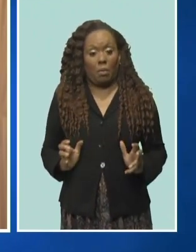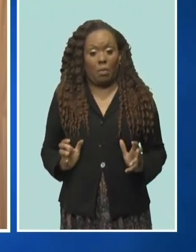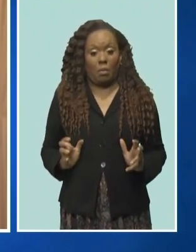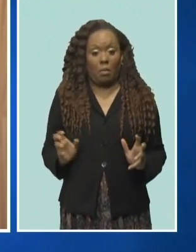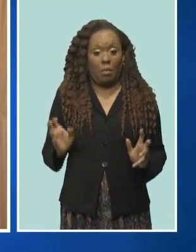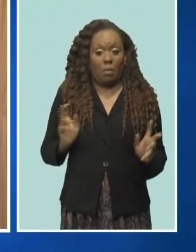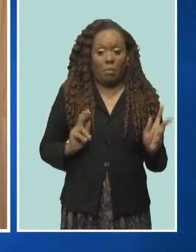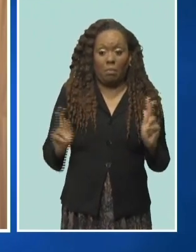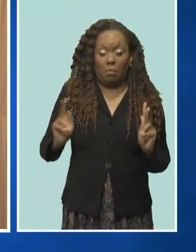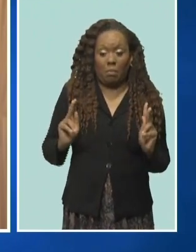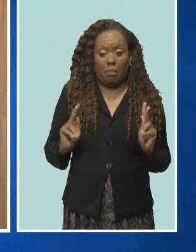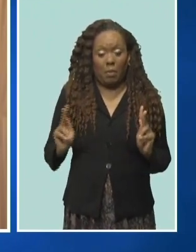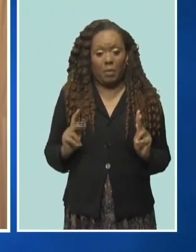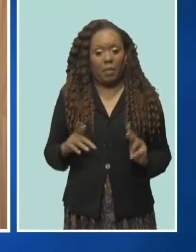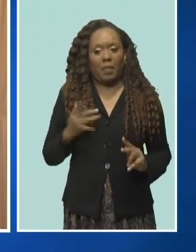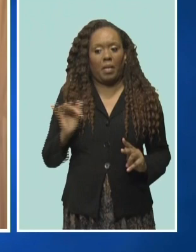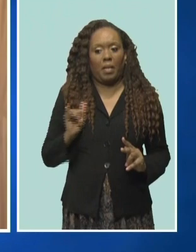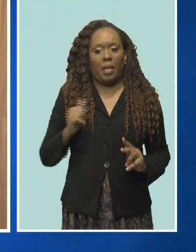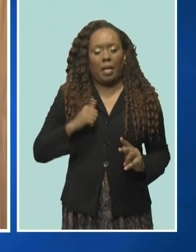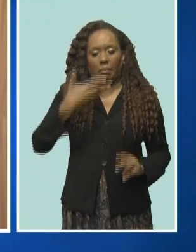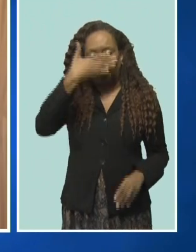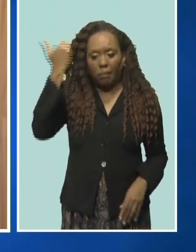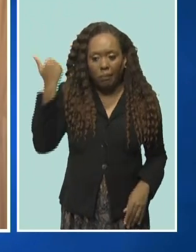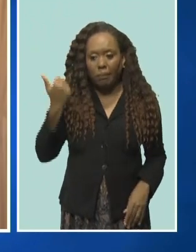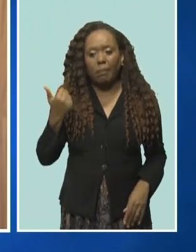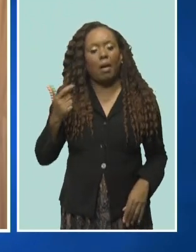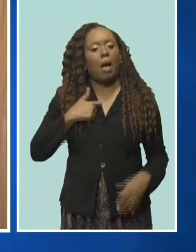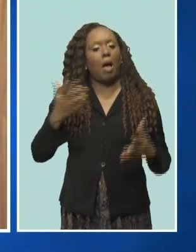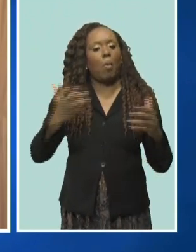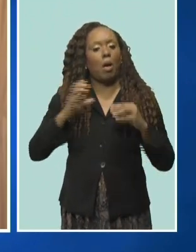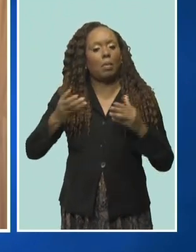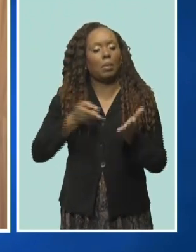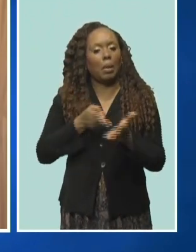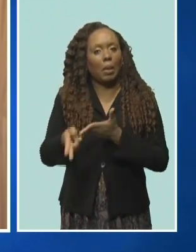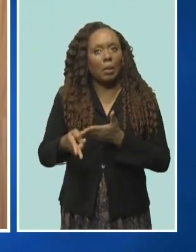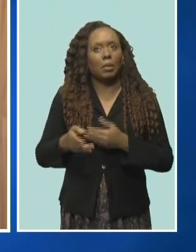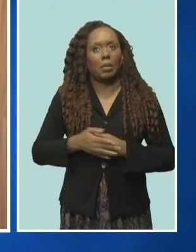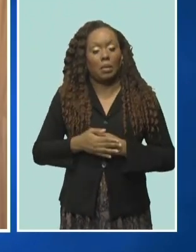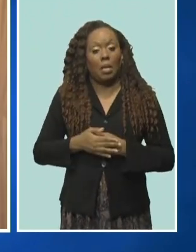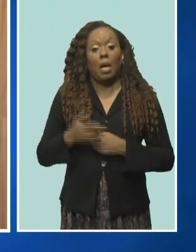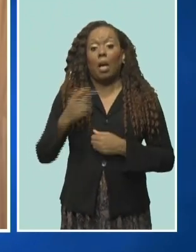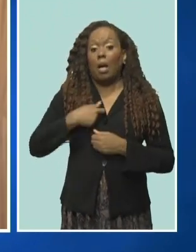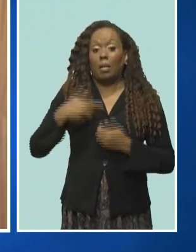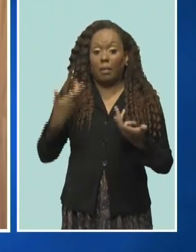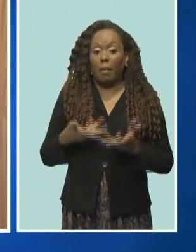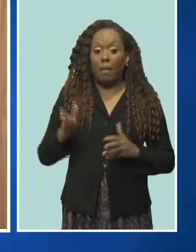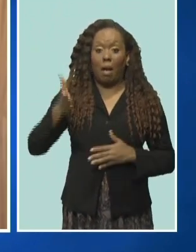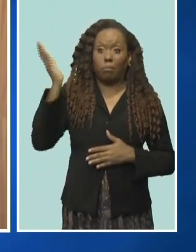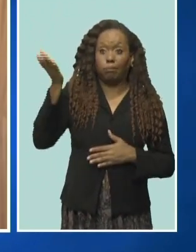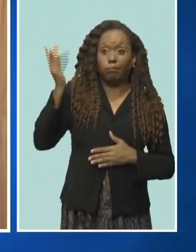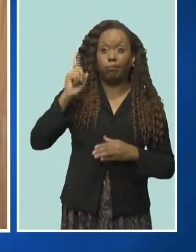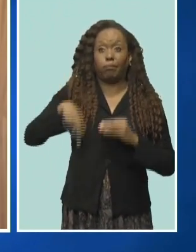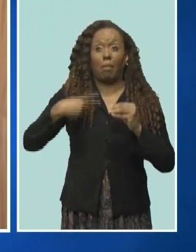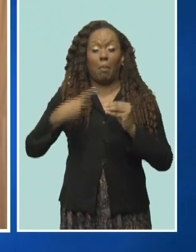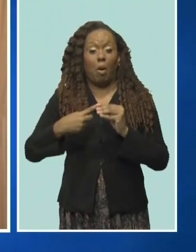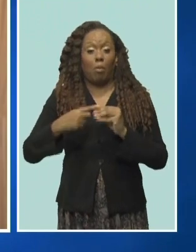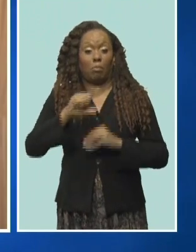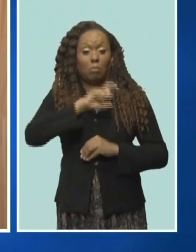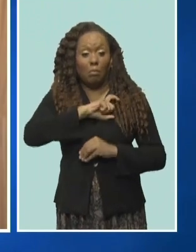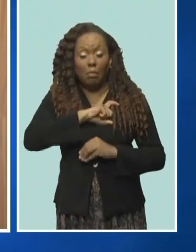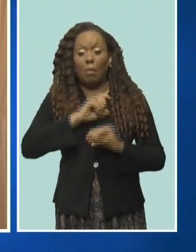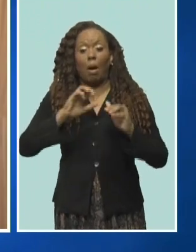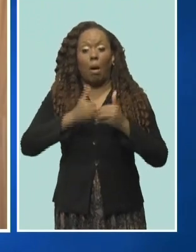anything to be omitted. I have already spoken to you about the role that law enforcement in this country must play in curbing the surge of